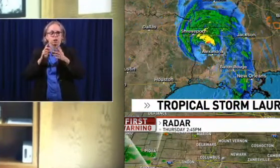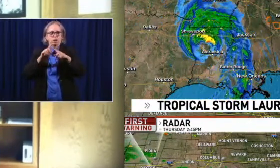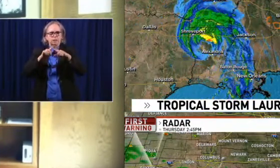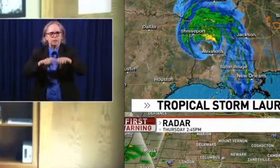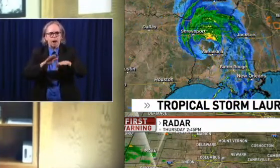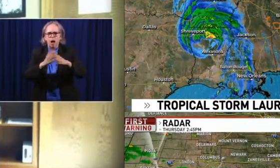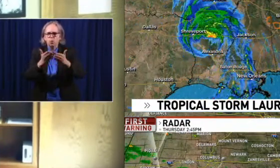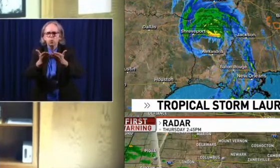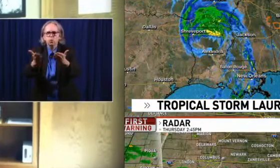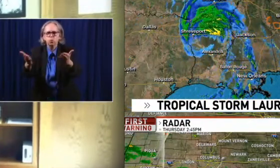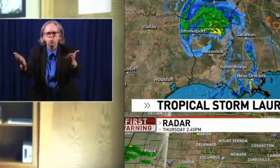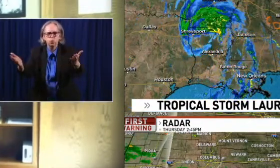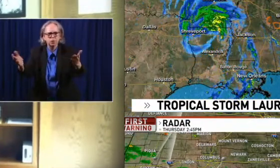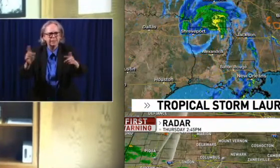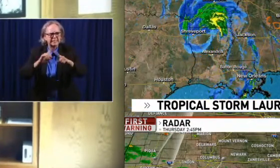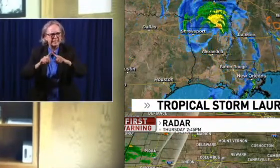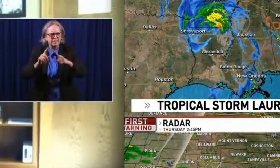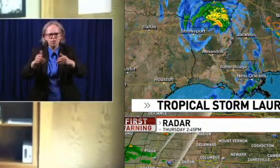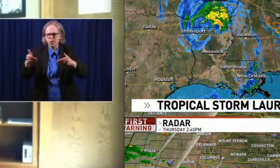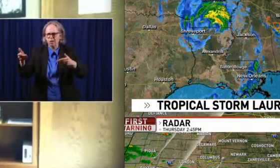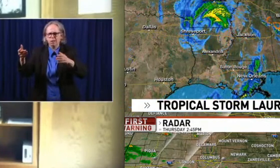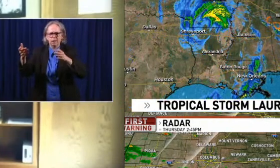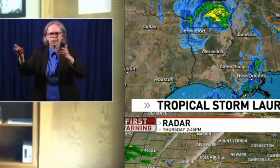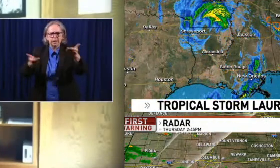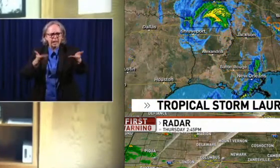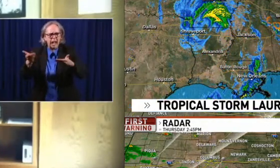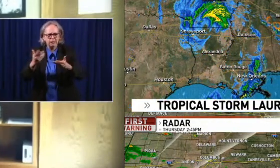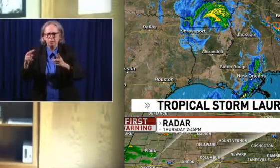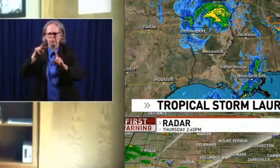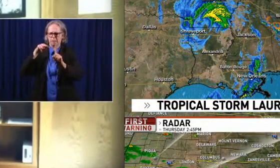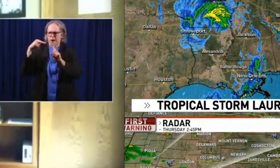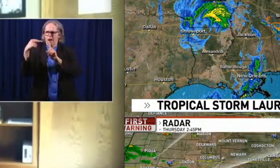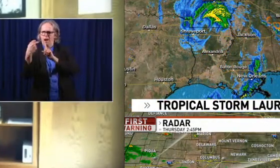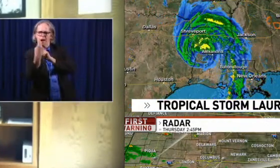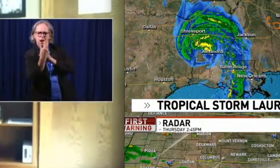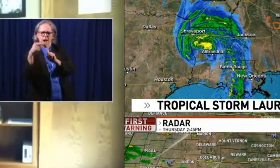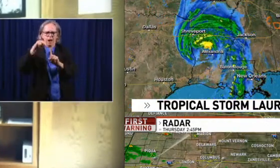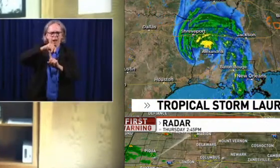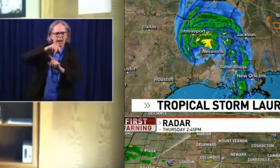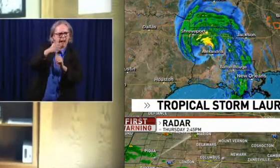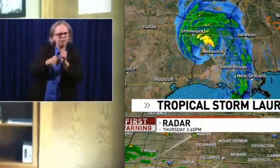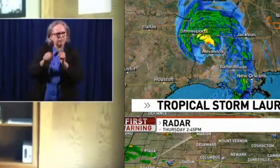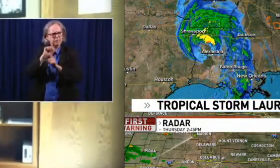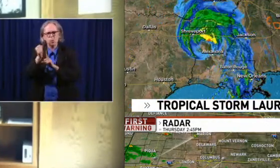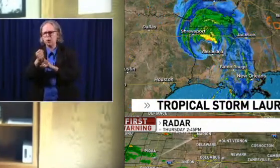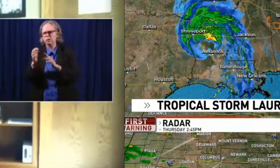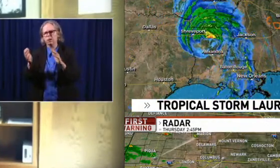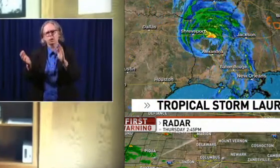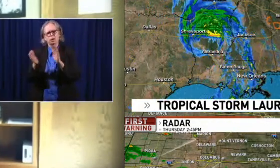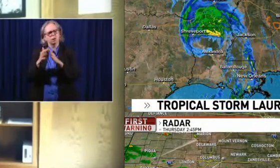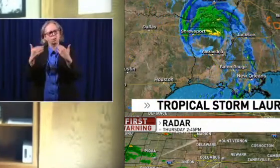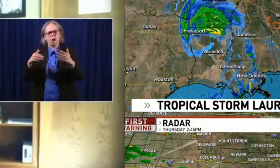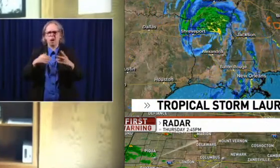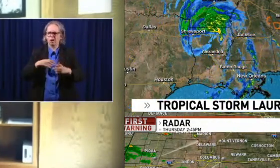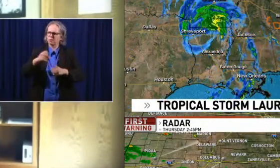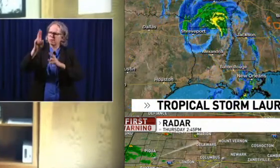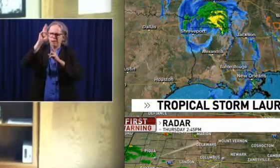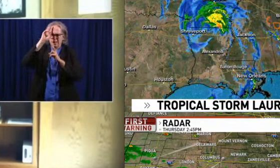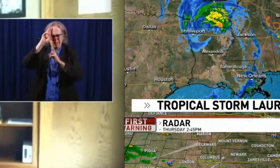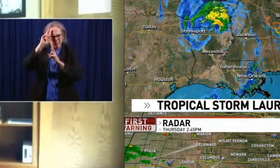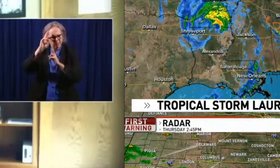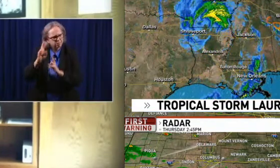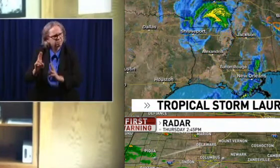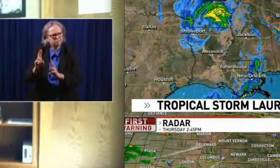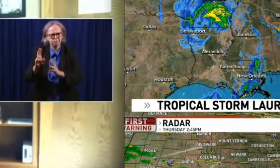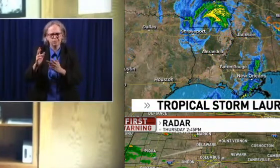as you've looked at every particular situation in our state. So it truly is an honor to represent the 14 four-year